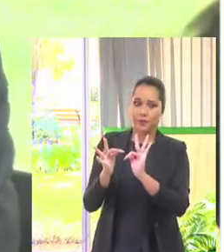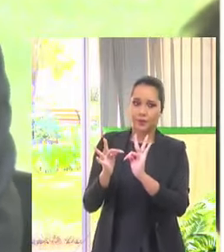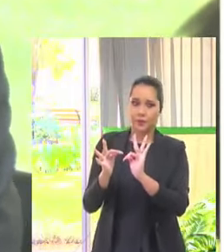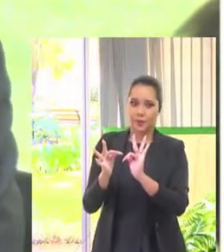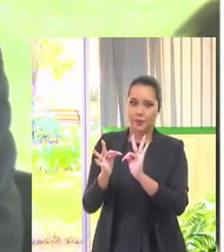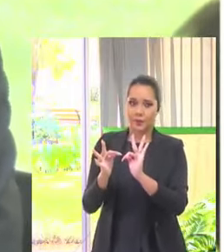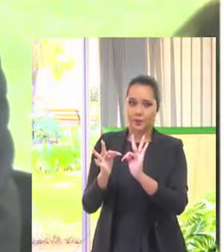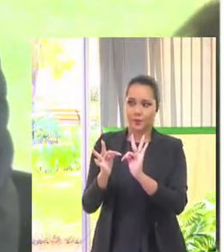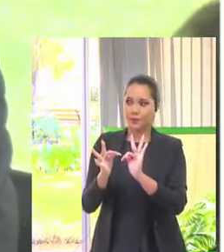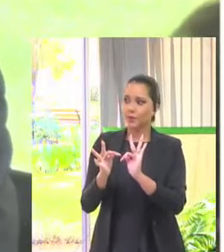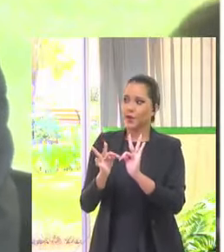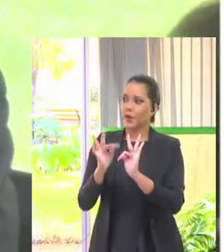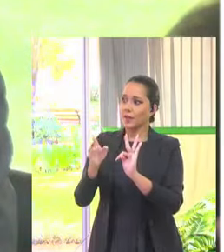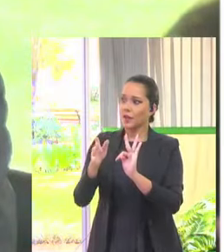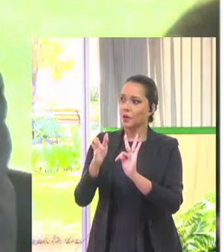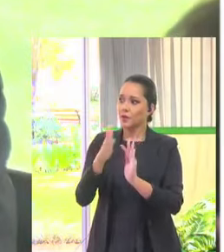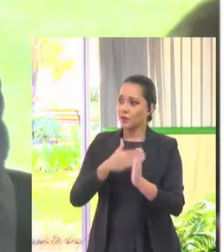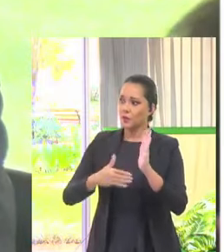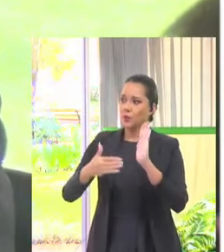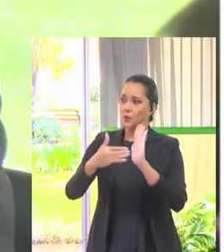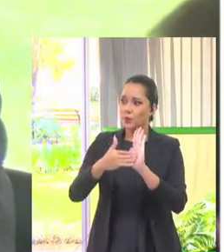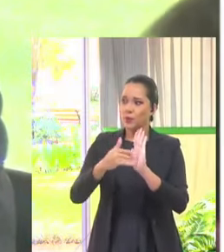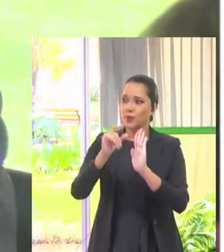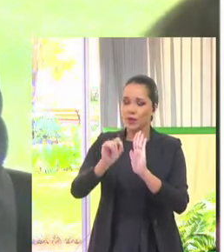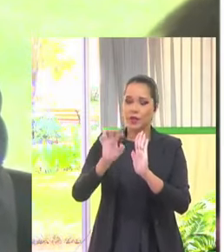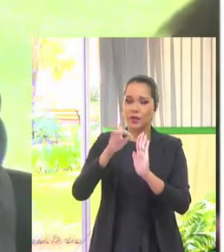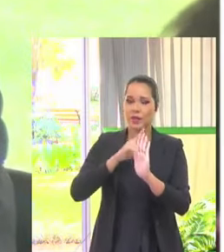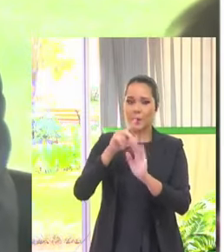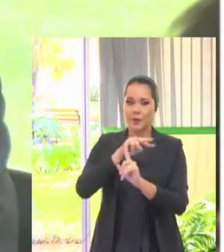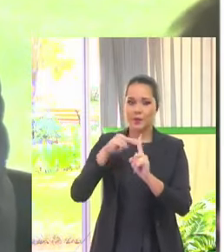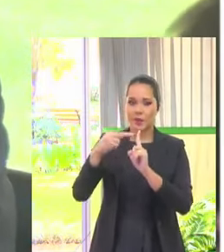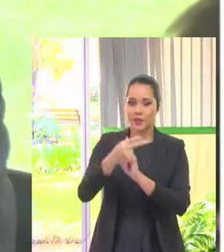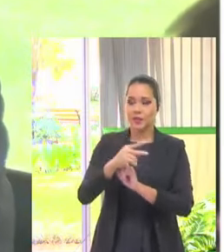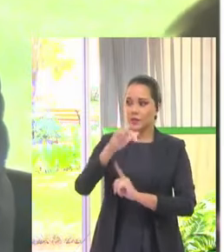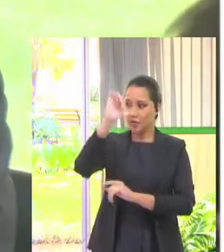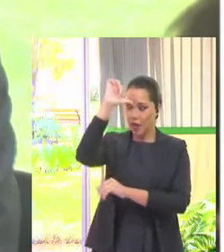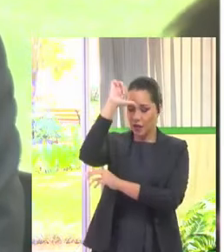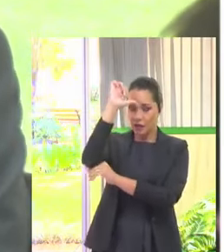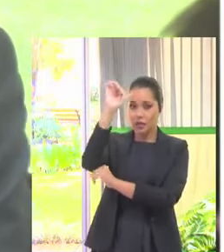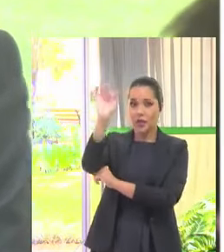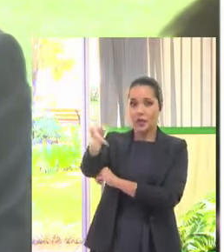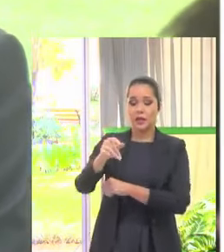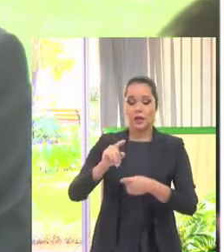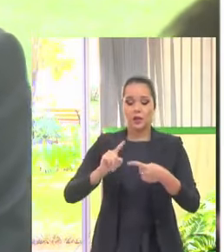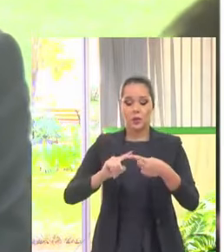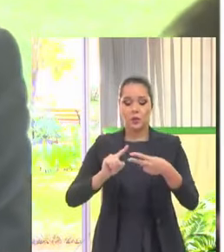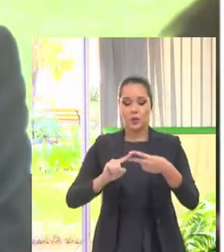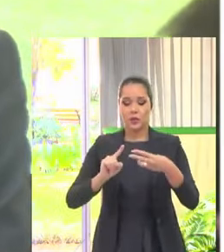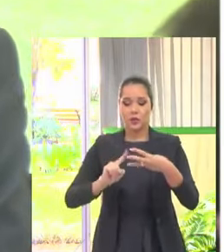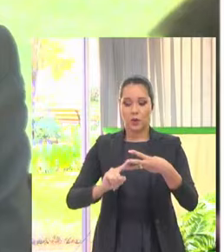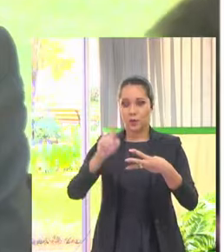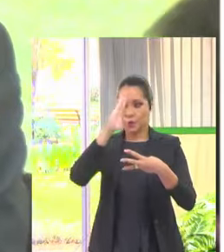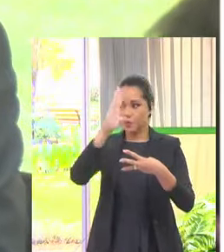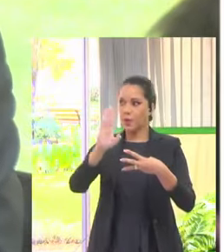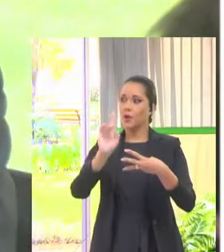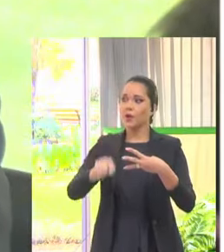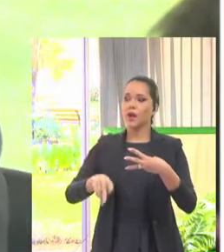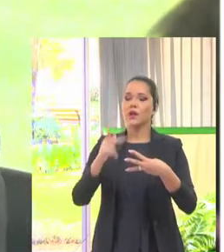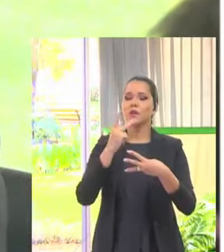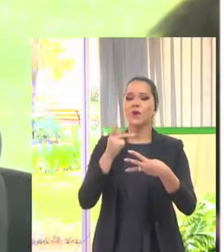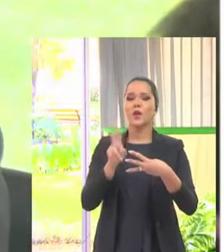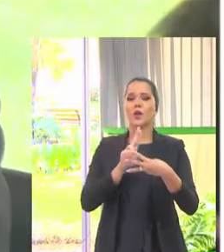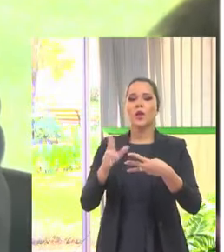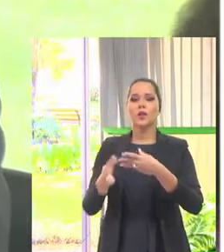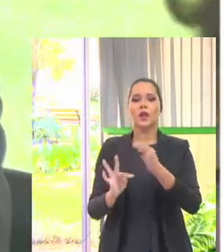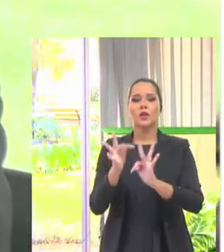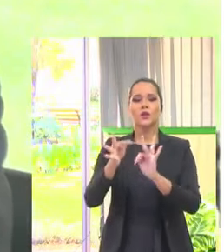So I've categorized it from India's point of view. I think there are four main categories. One is what we call traditional strategic